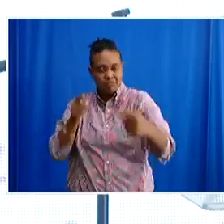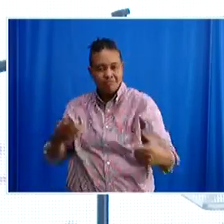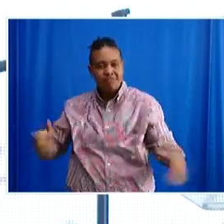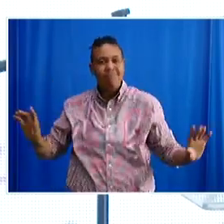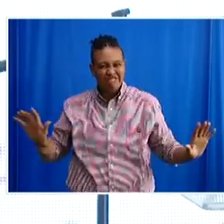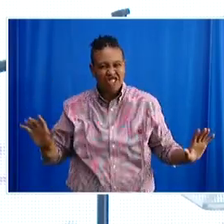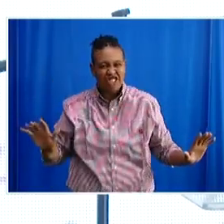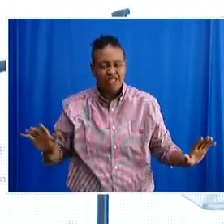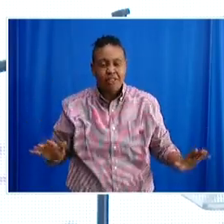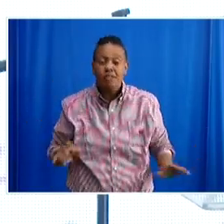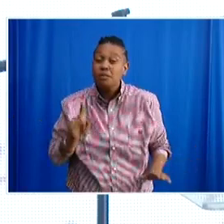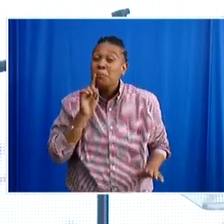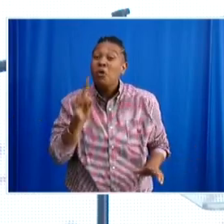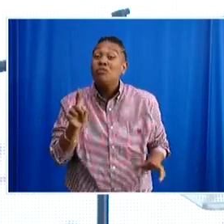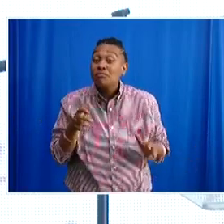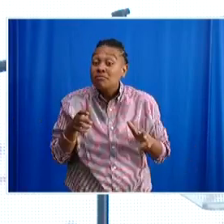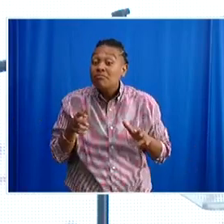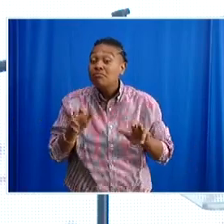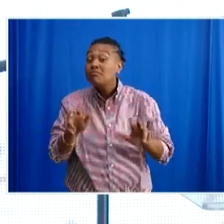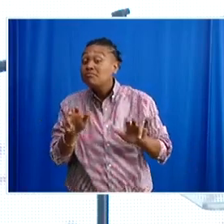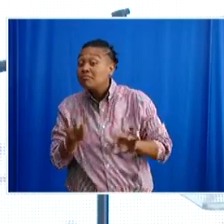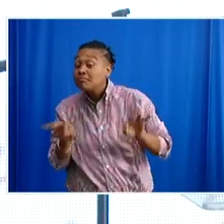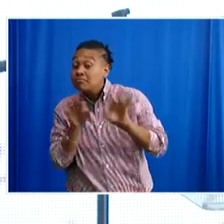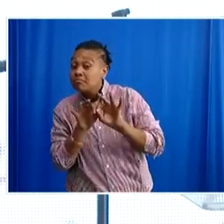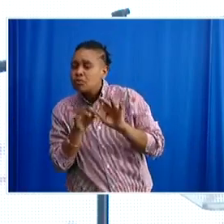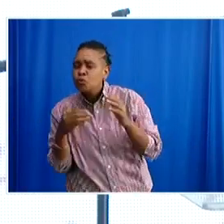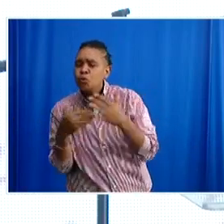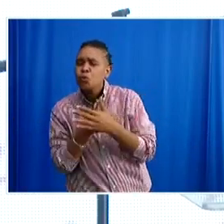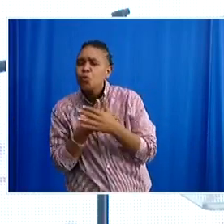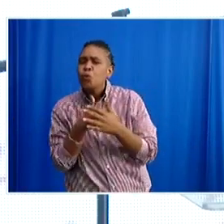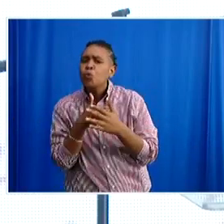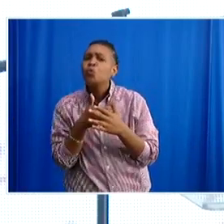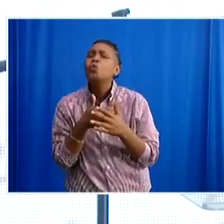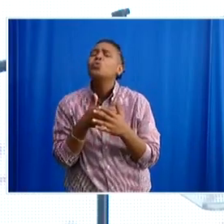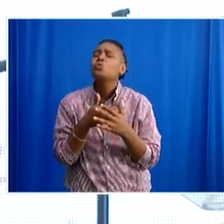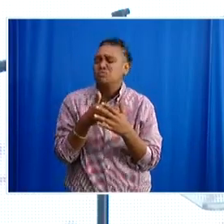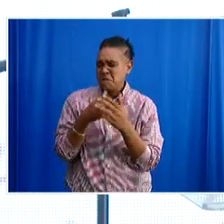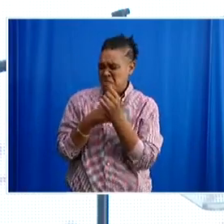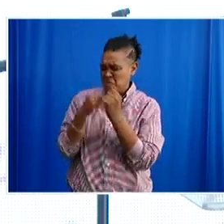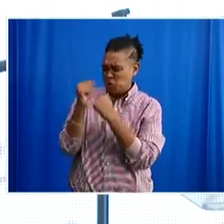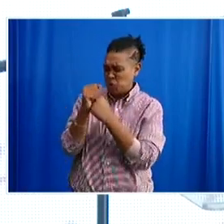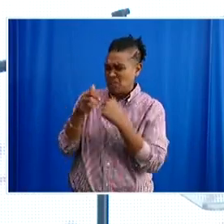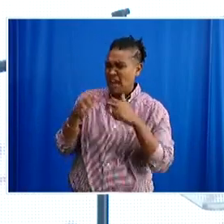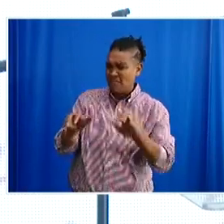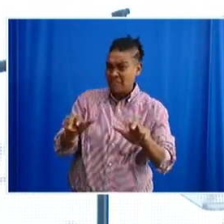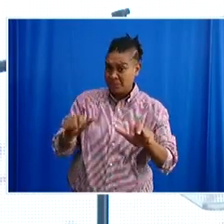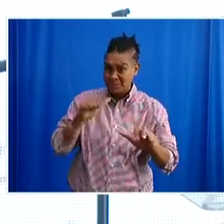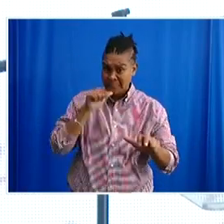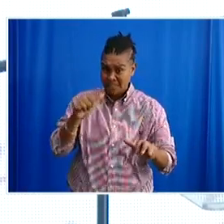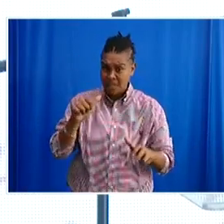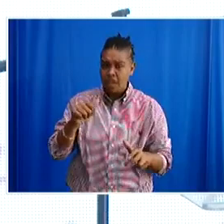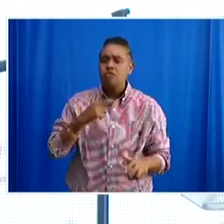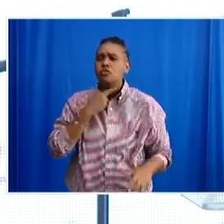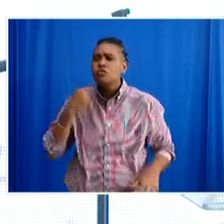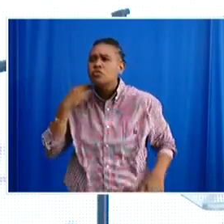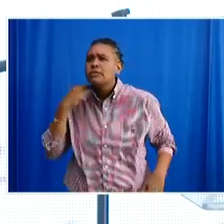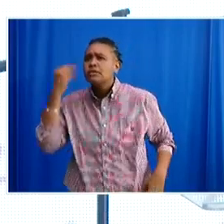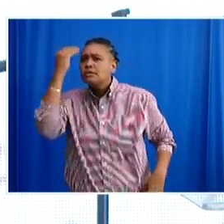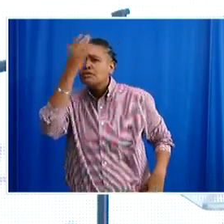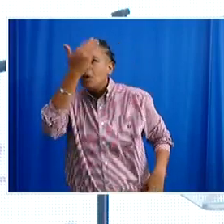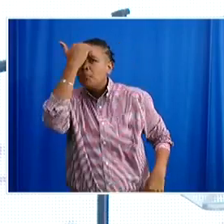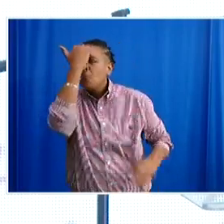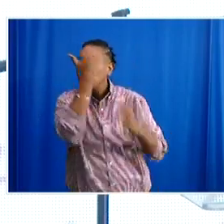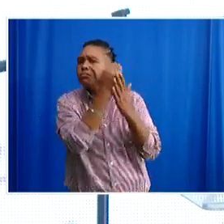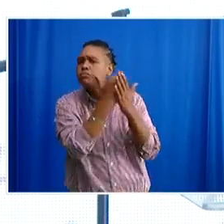in particular, new and critical infrastructure investment, is not risk-informed,